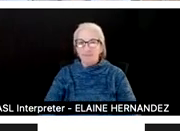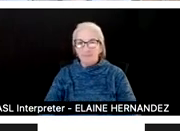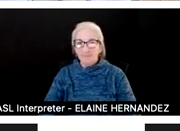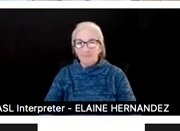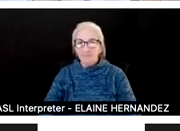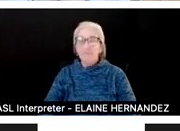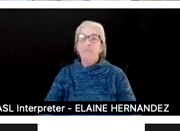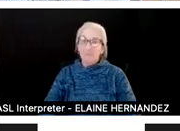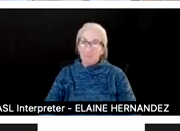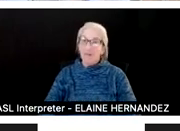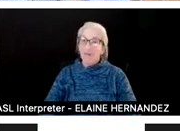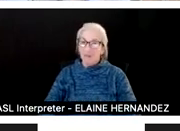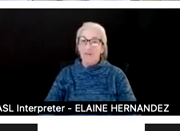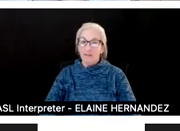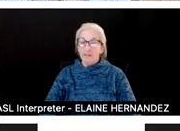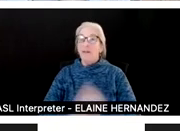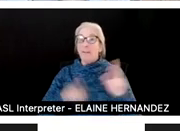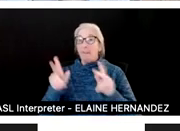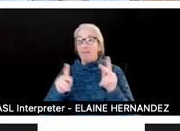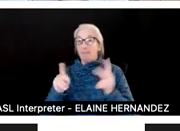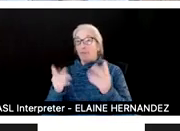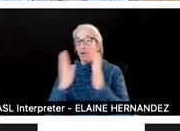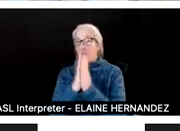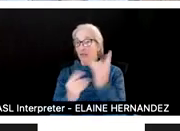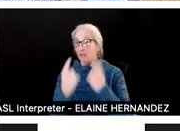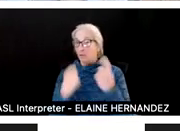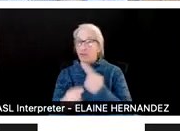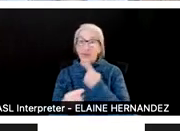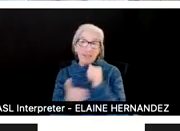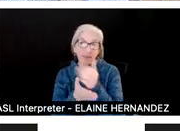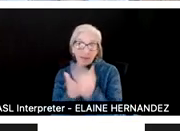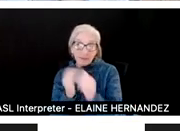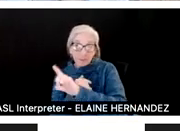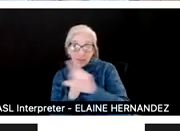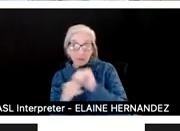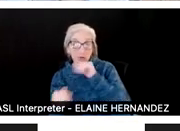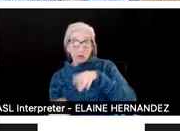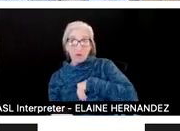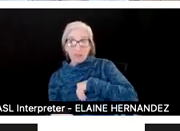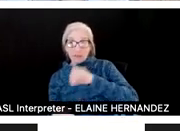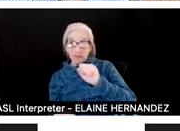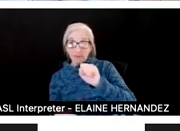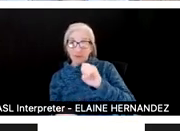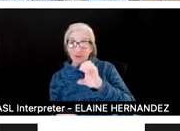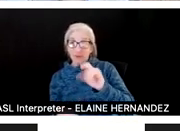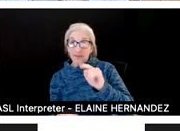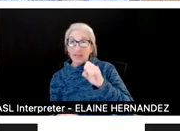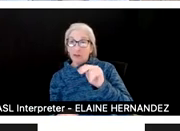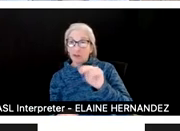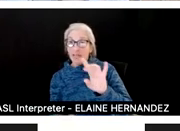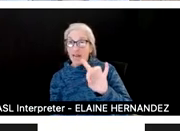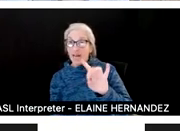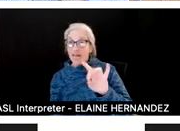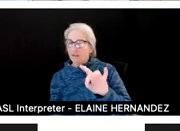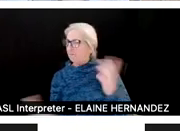So there's a question is like, I know there's some landlords who don't accept Section 8. How do they get away with that? I think